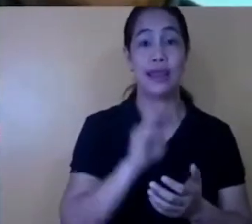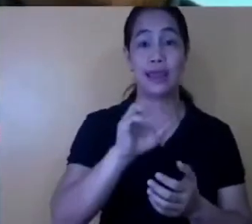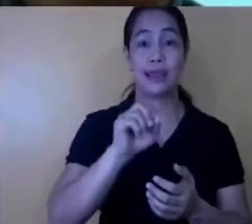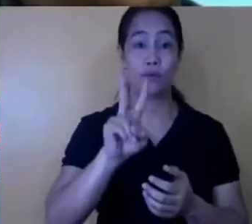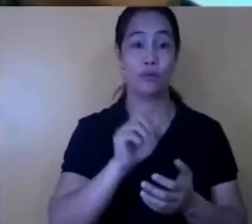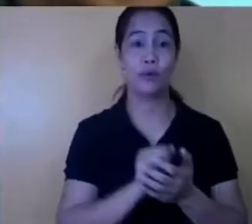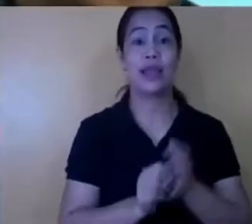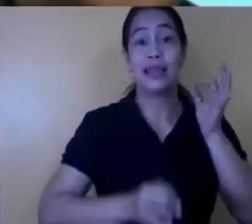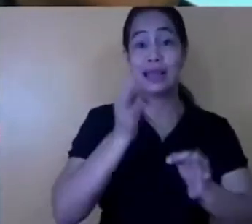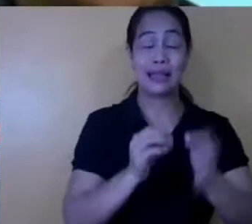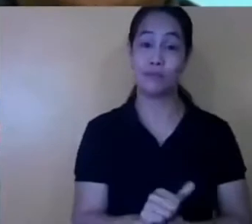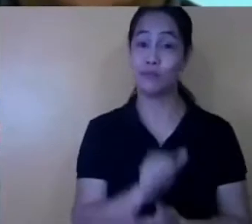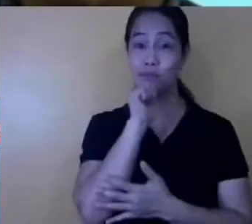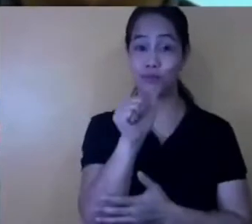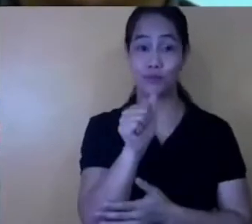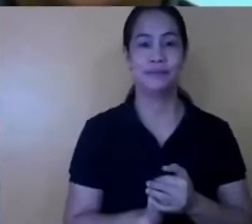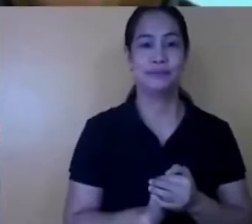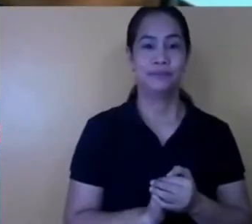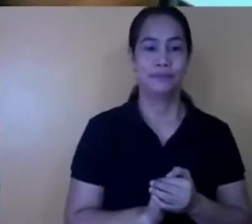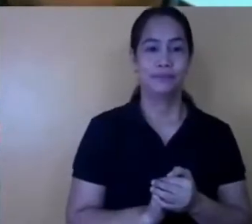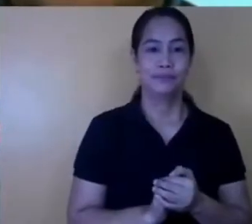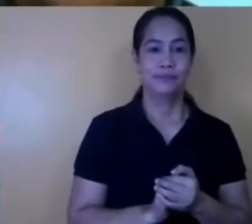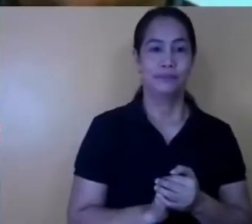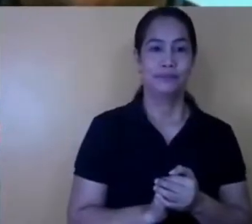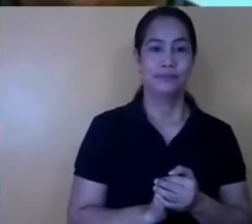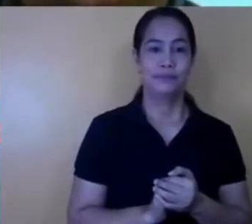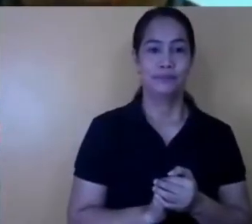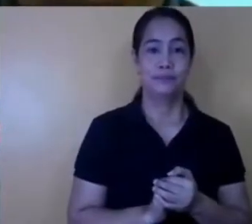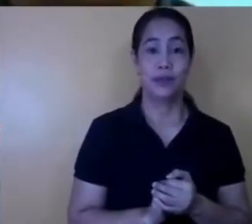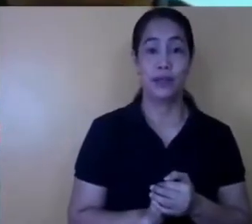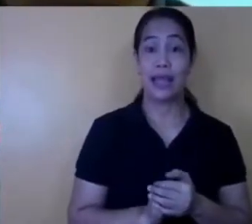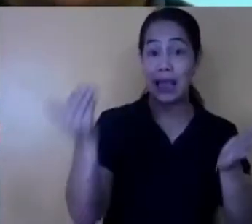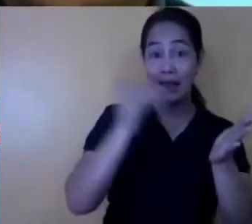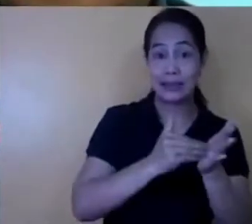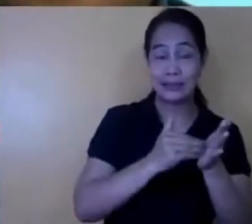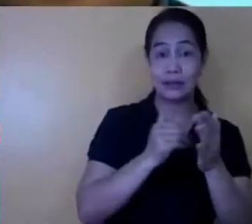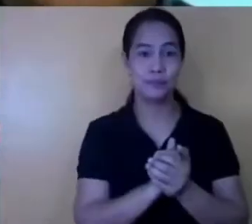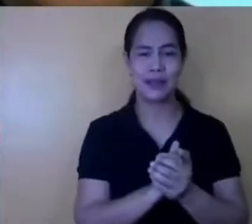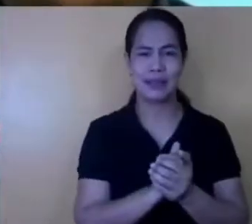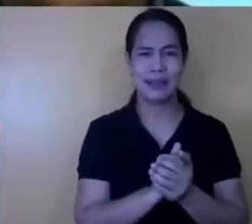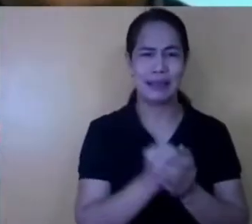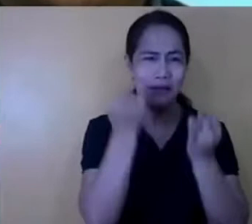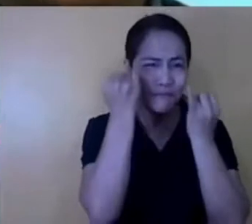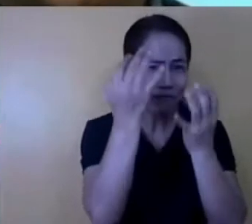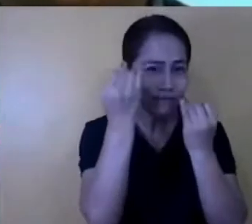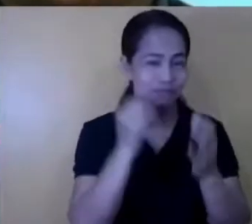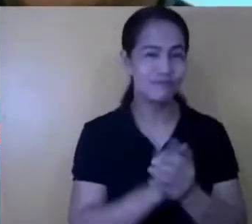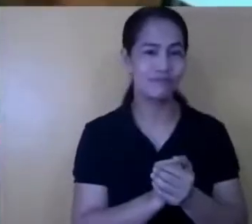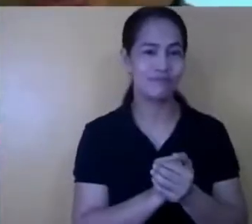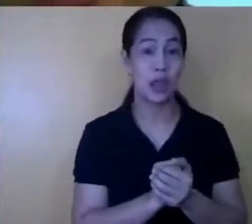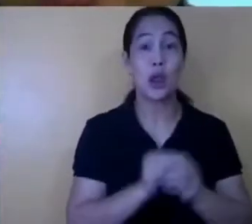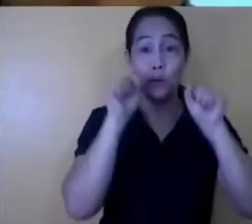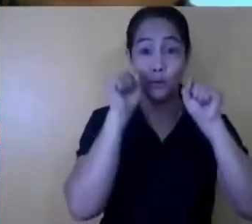did not go through the rest. And again, another tip here, we should be working with